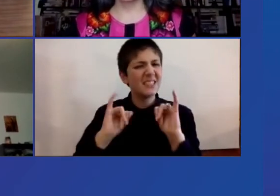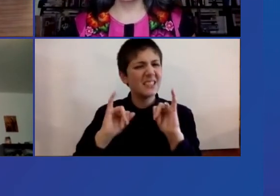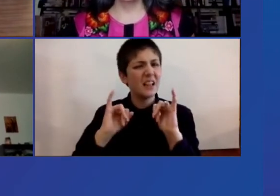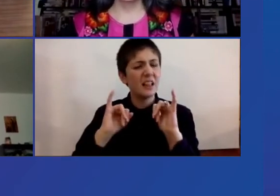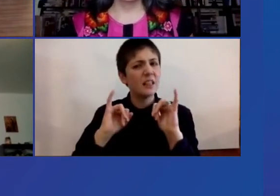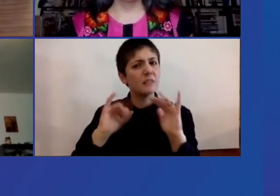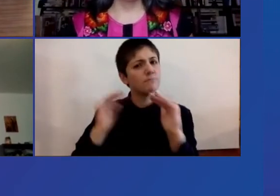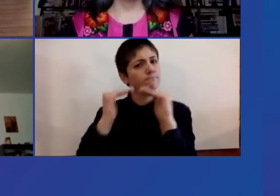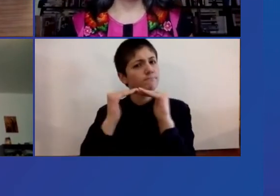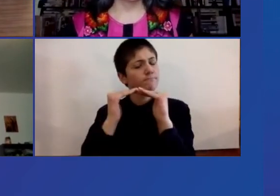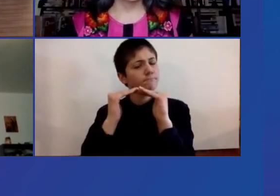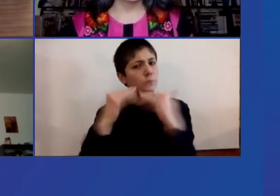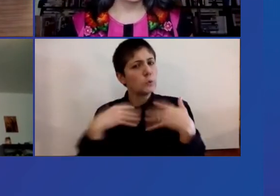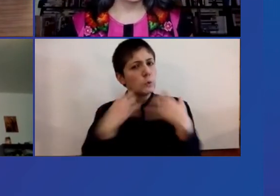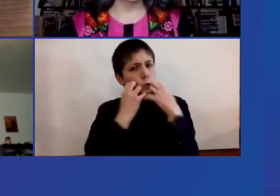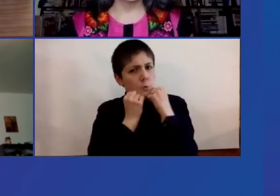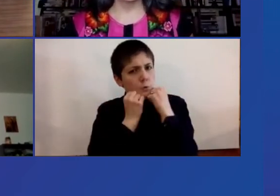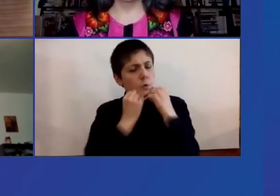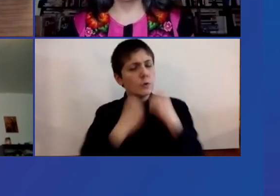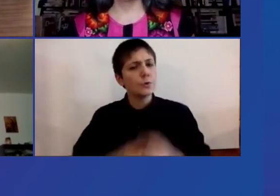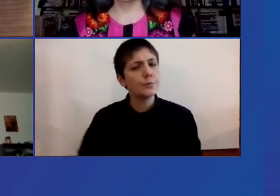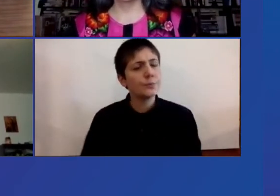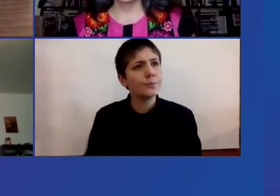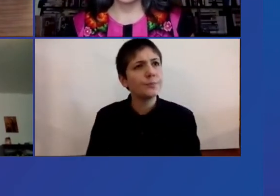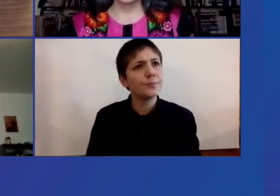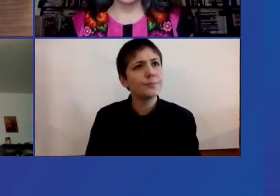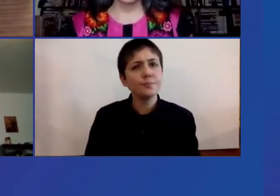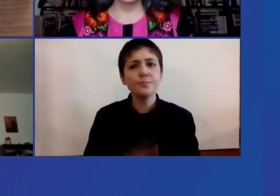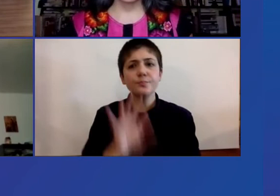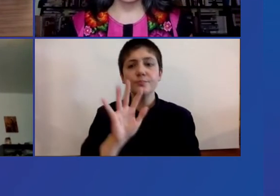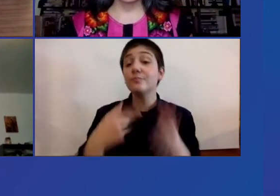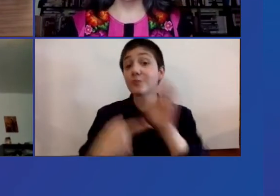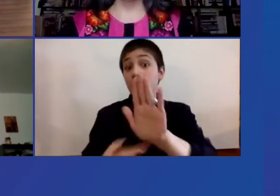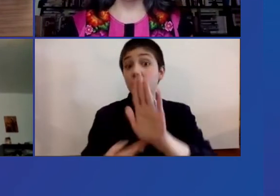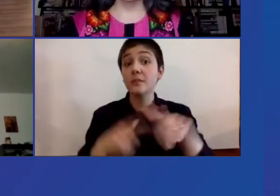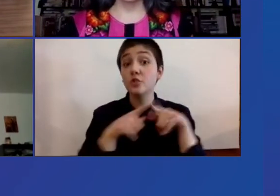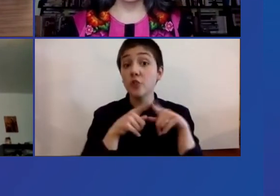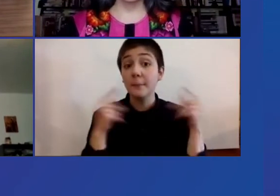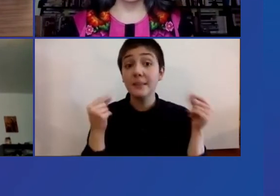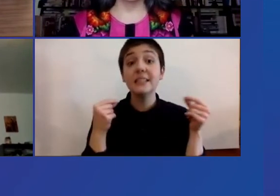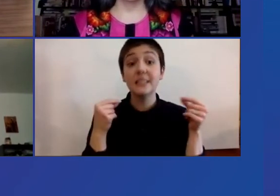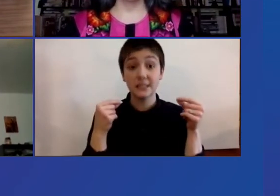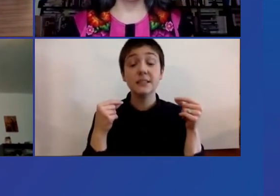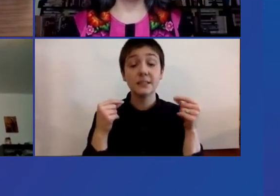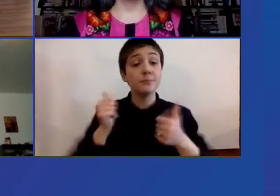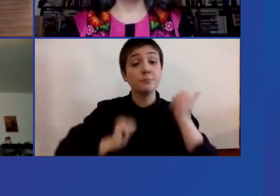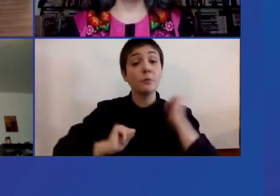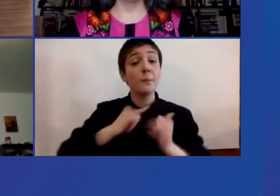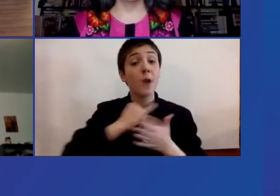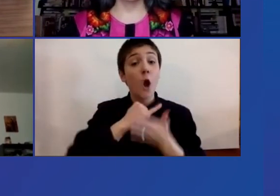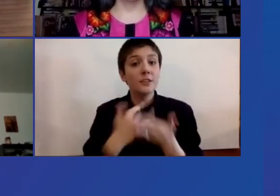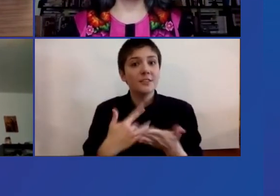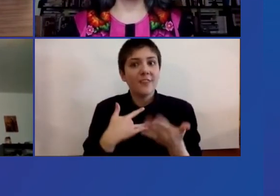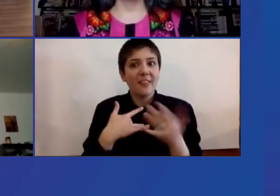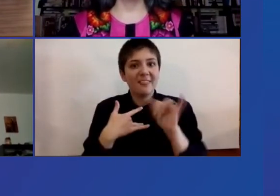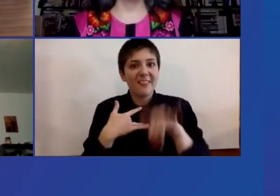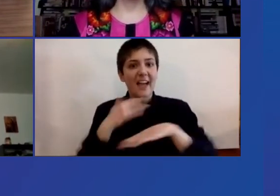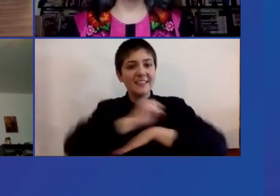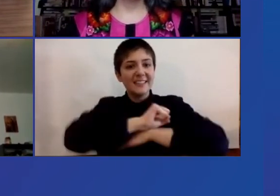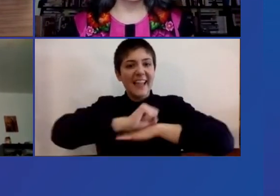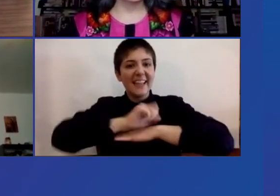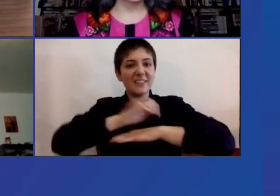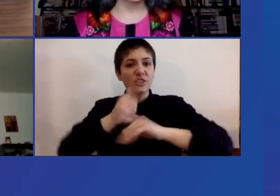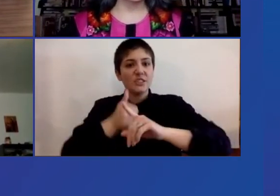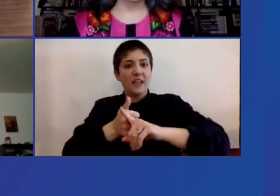So in Japanese performing arts, the stage is sacred area because that's where we